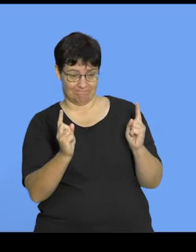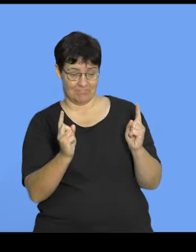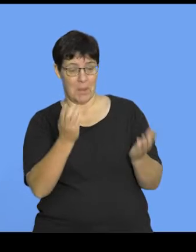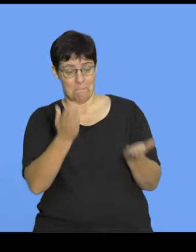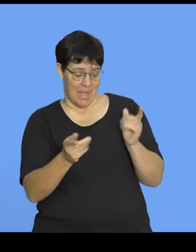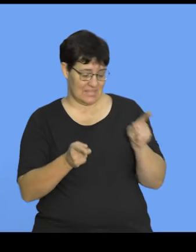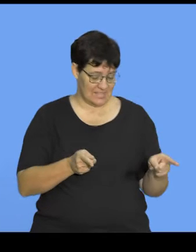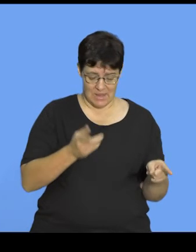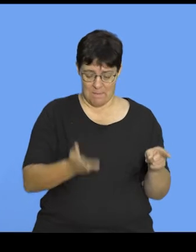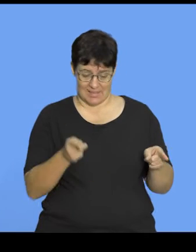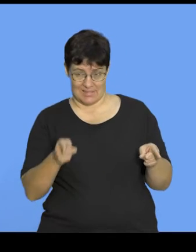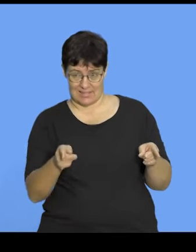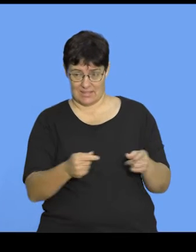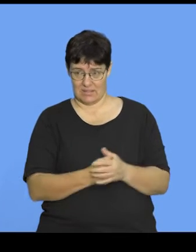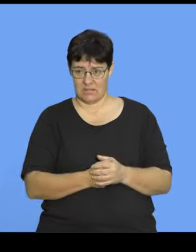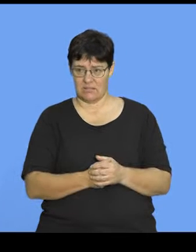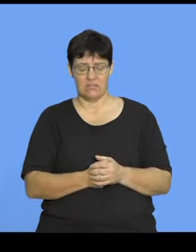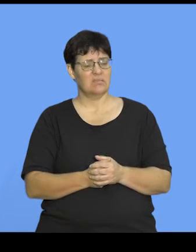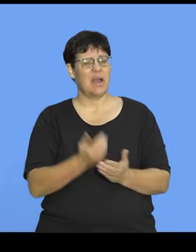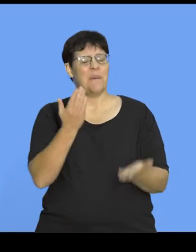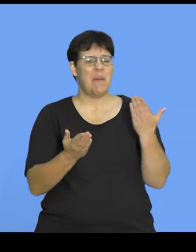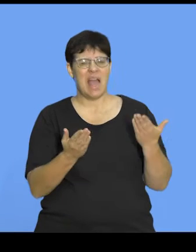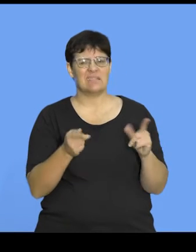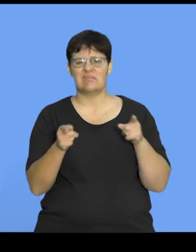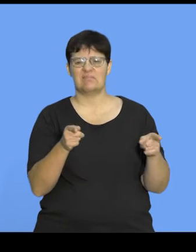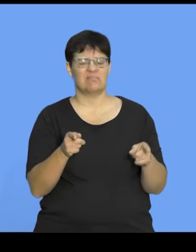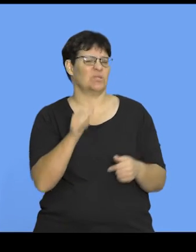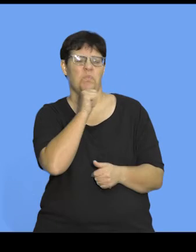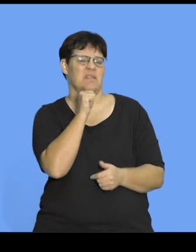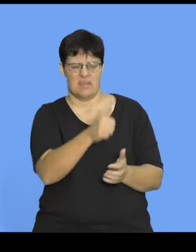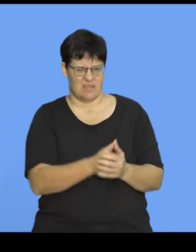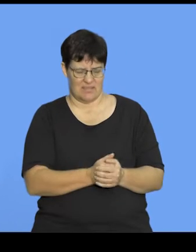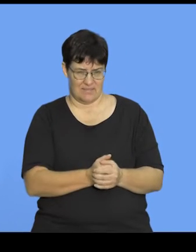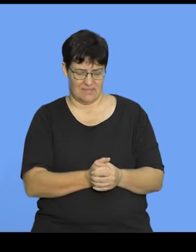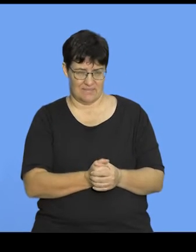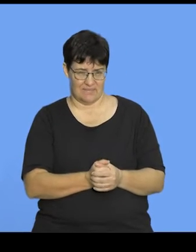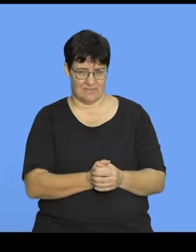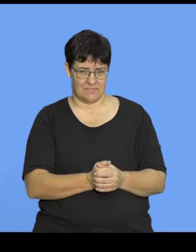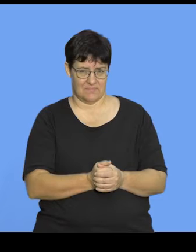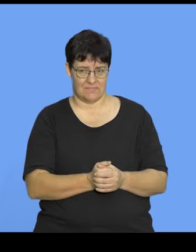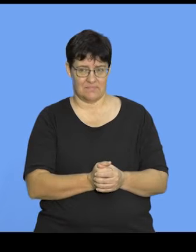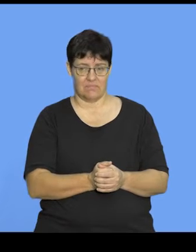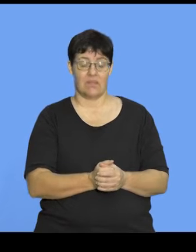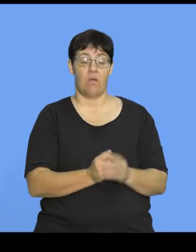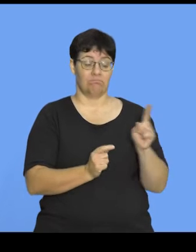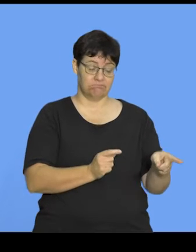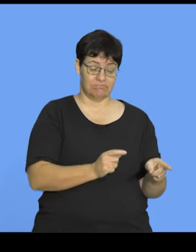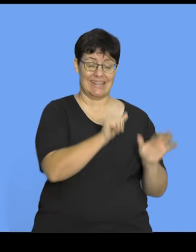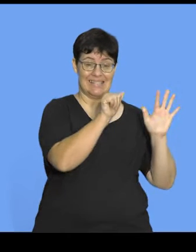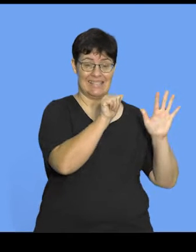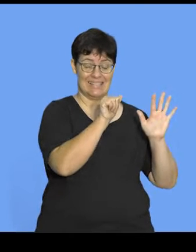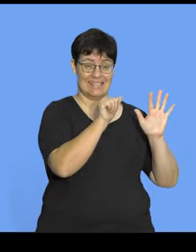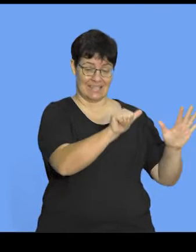it doesn't matter really what the mass pieces are, but they're mass pieces, they're just weights, is 6